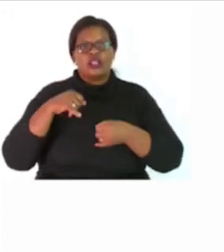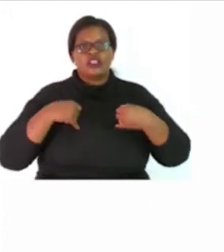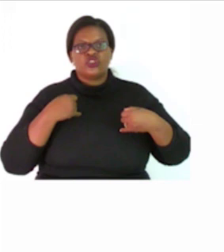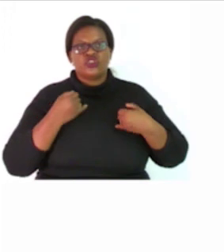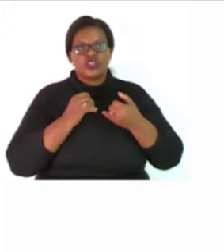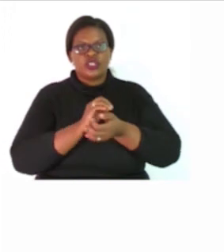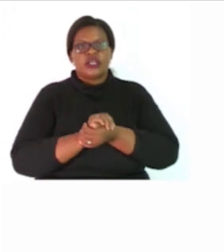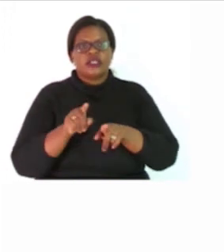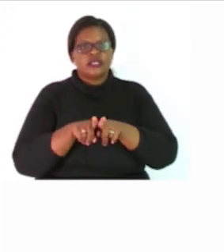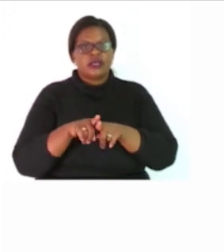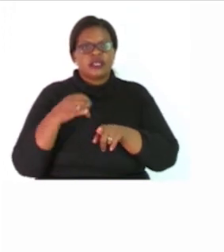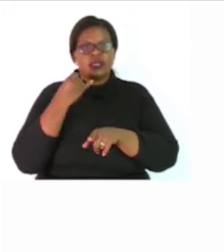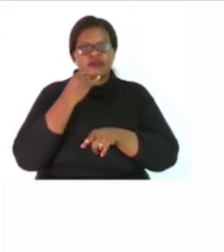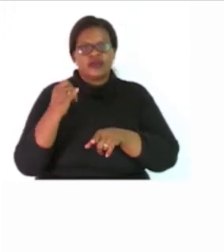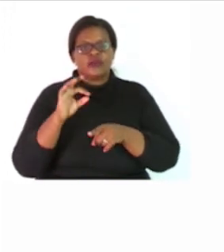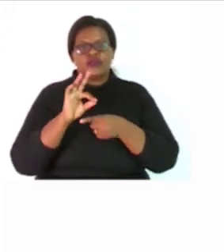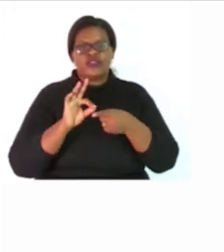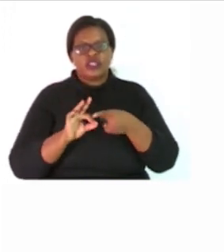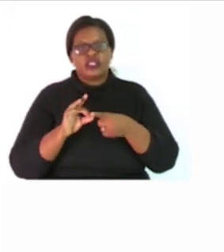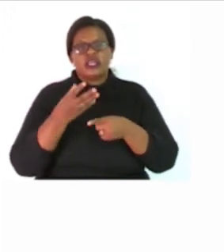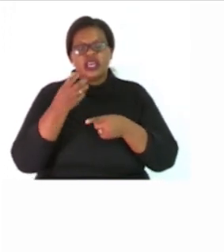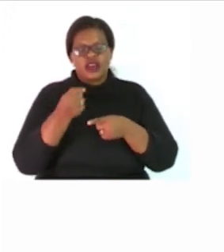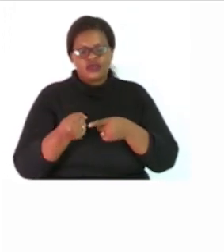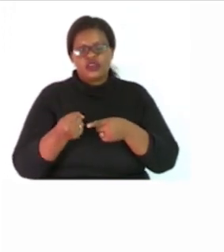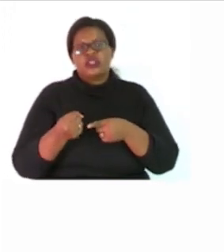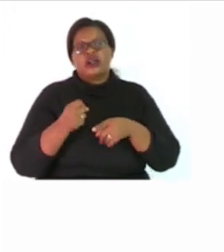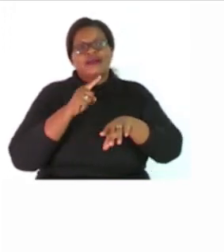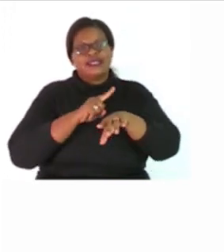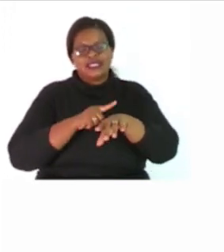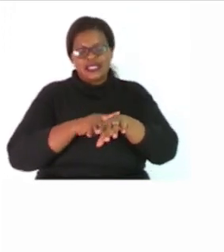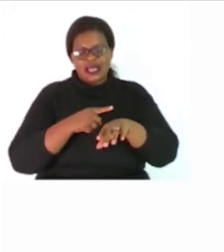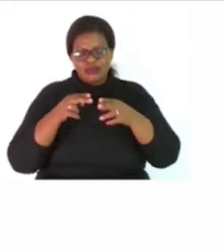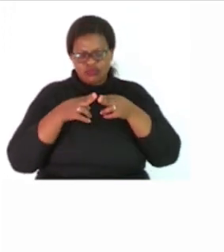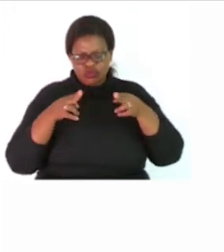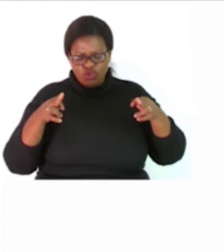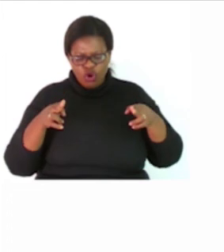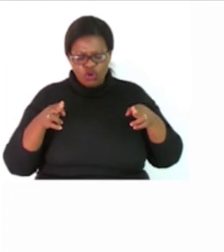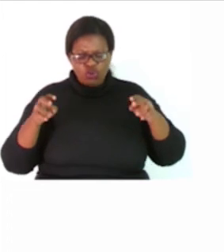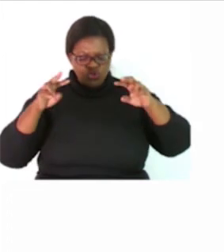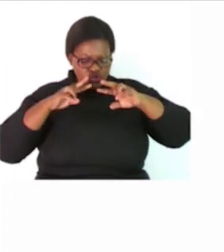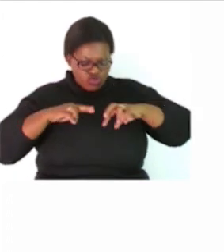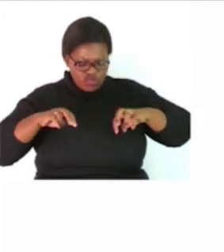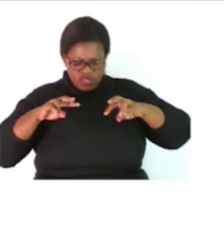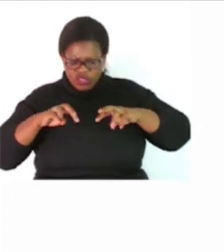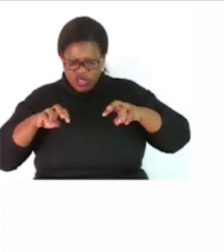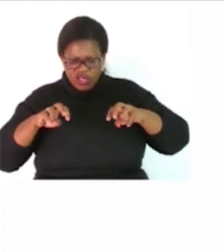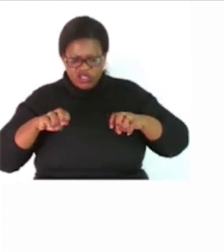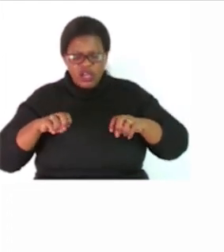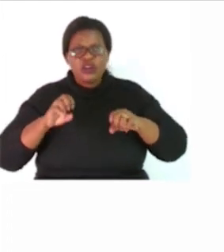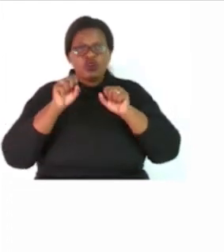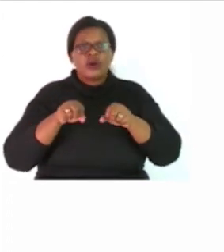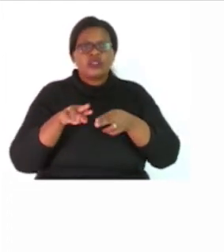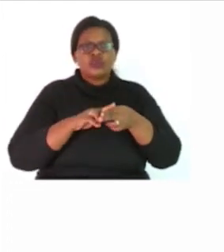like I said, factors takes time to discover. So take your time, don't rush through it. Make sure you